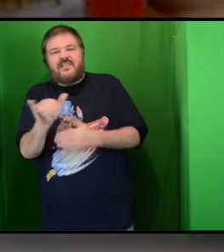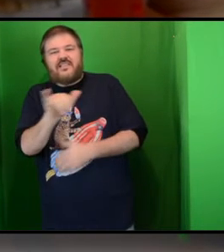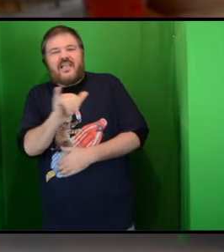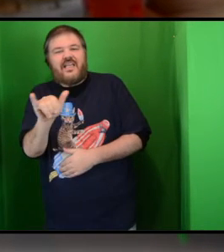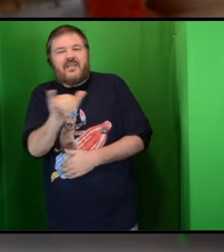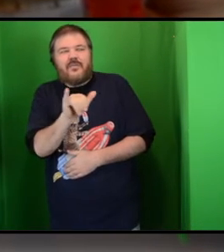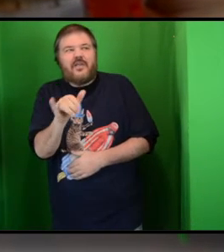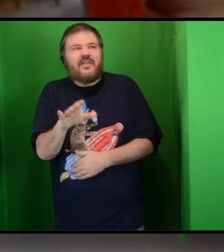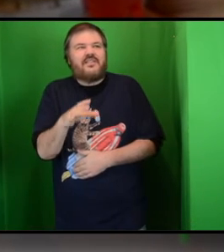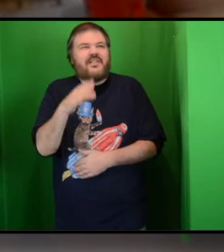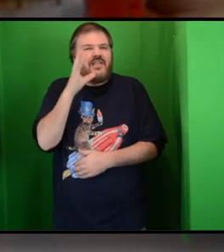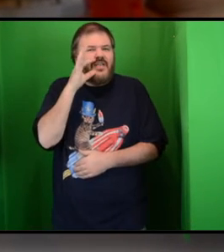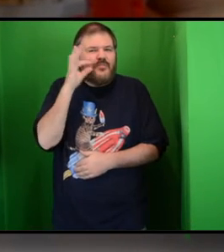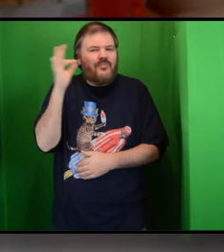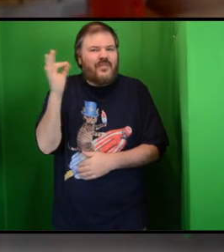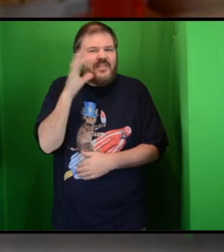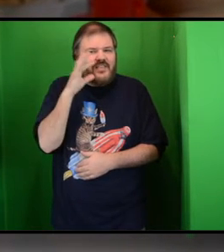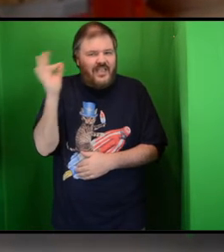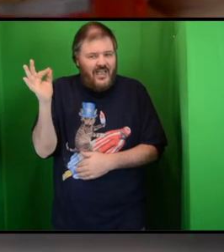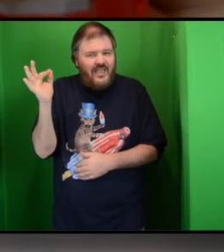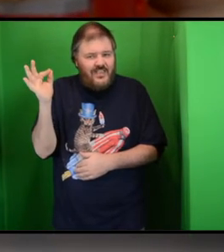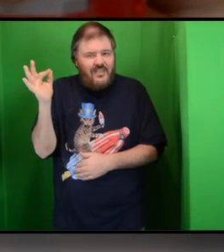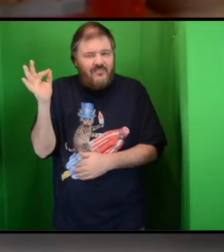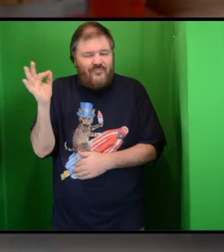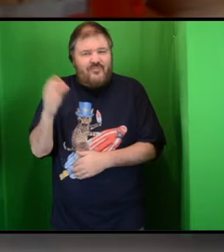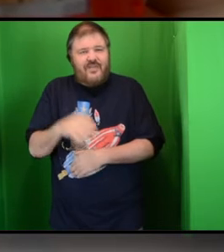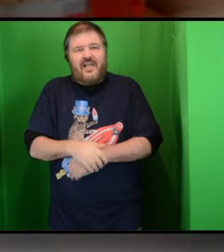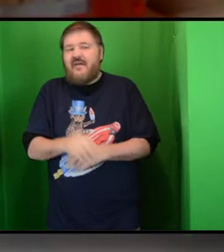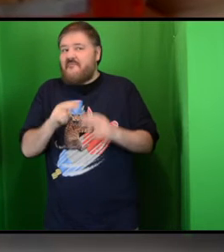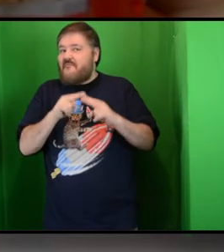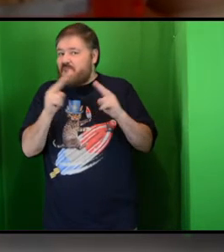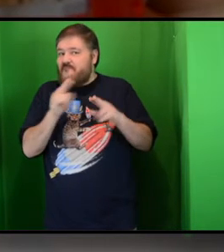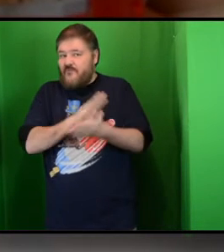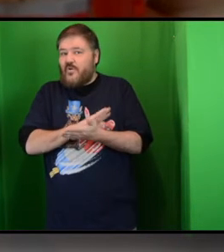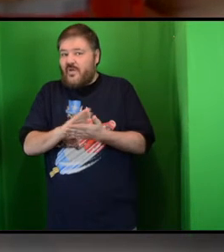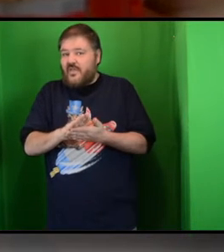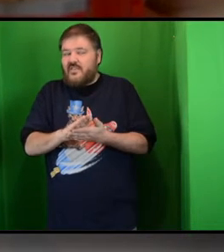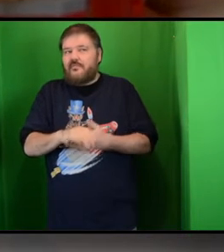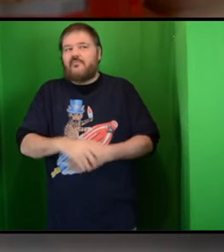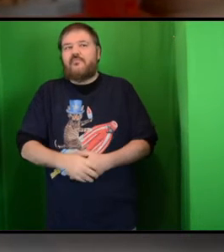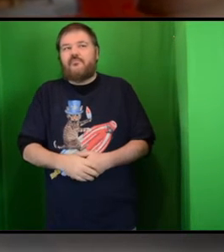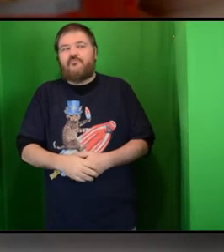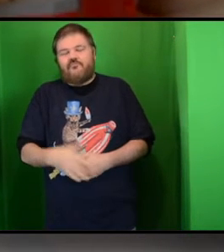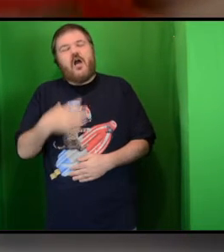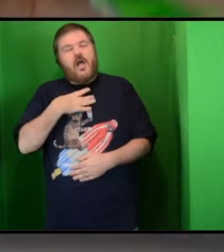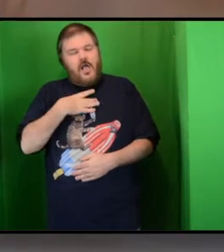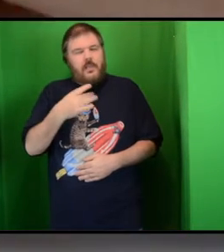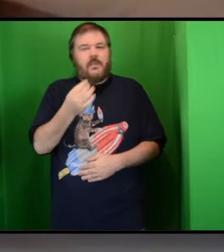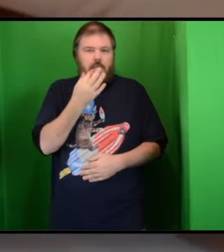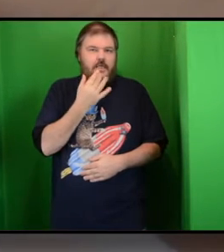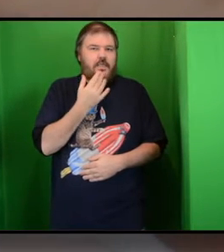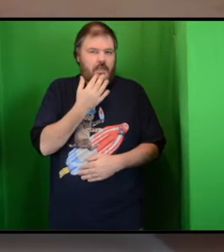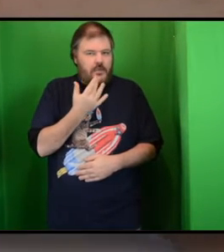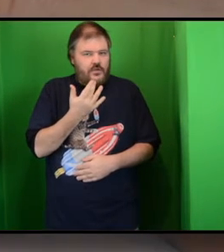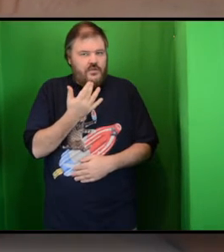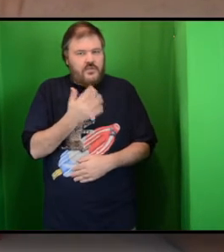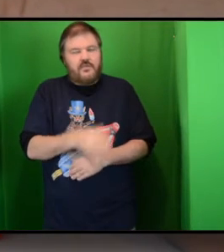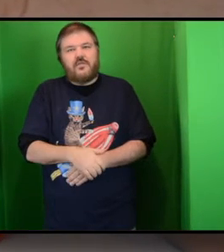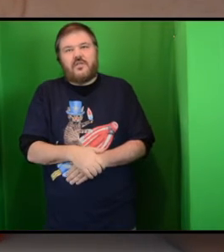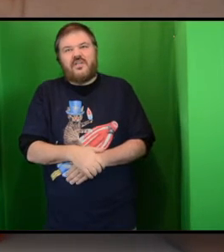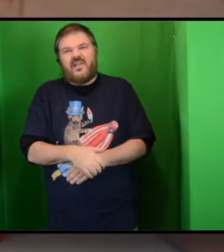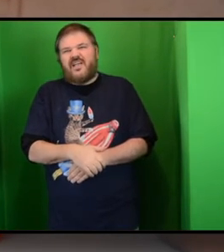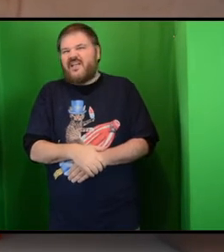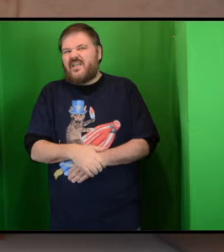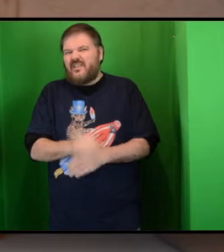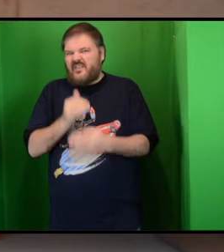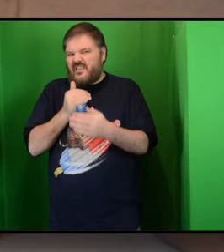guy. I just absolutely love the look of Repugnus's monster face. The only